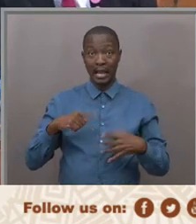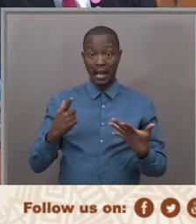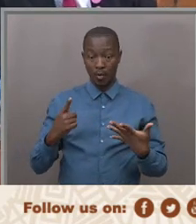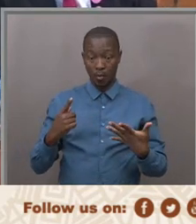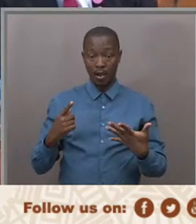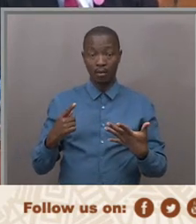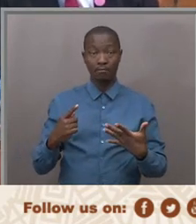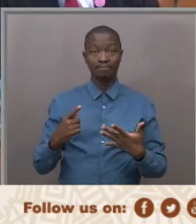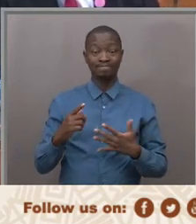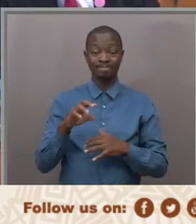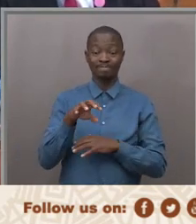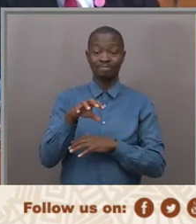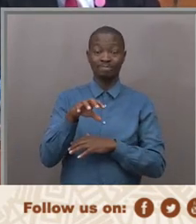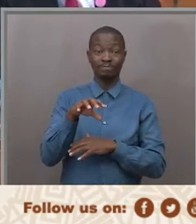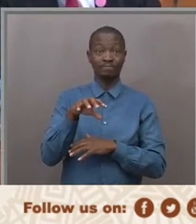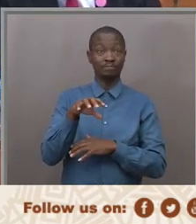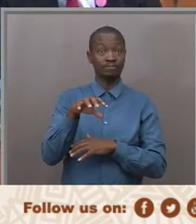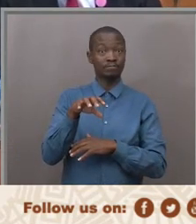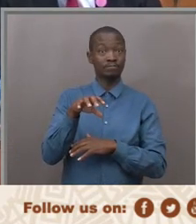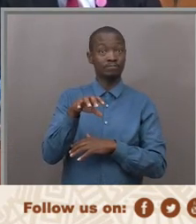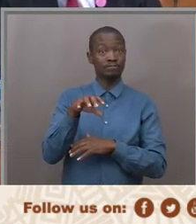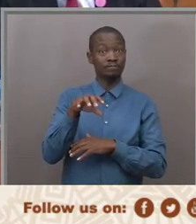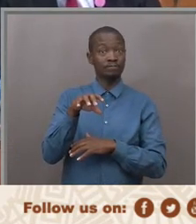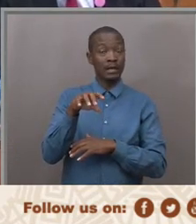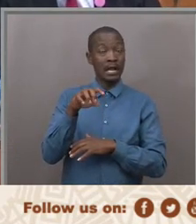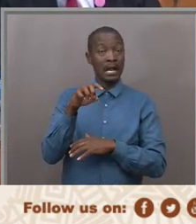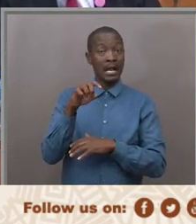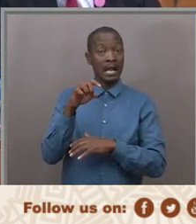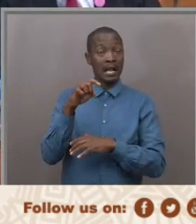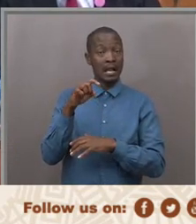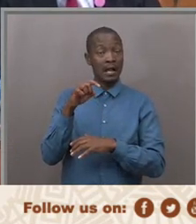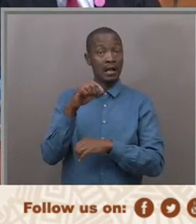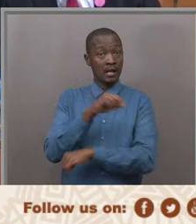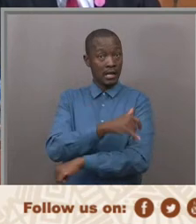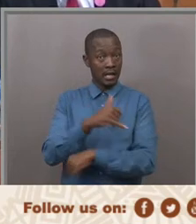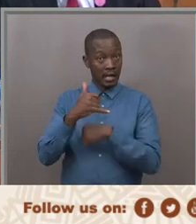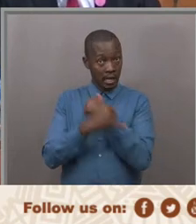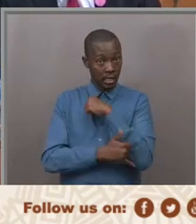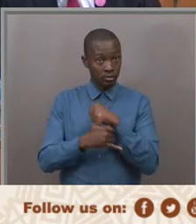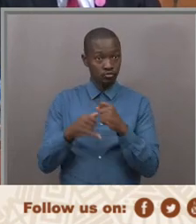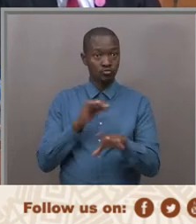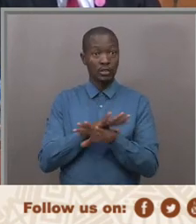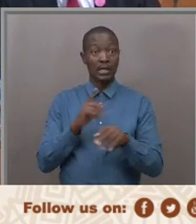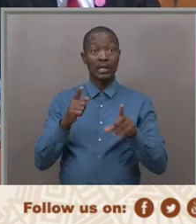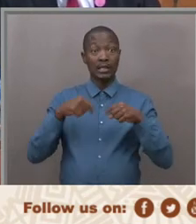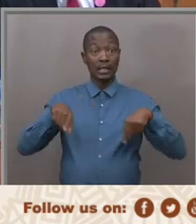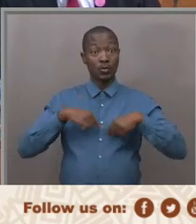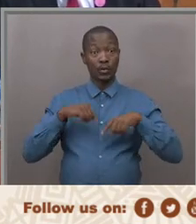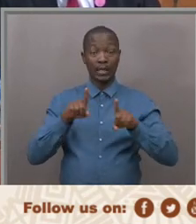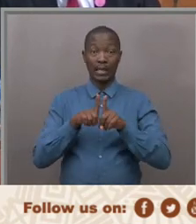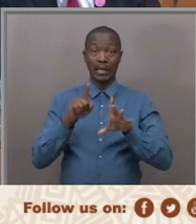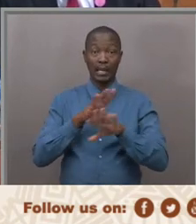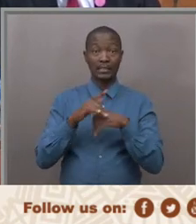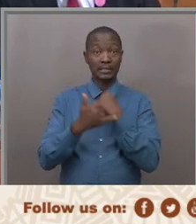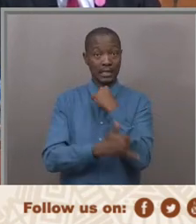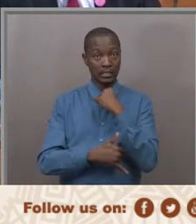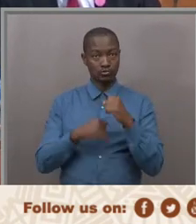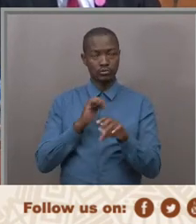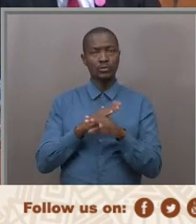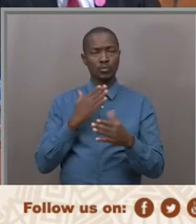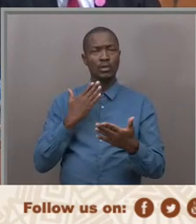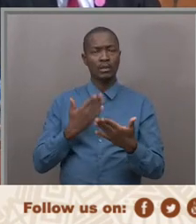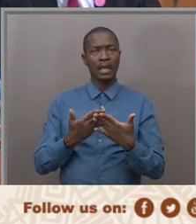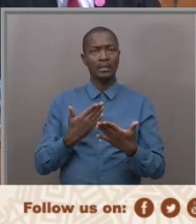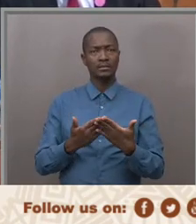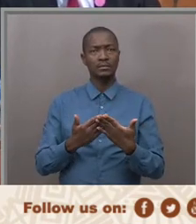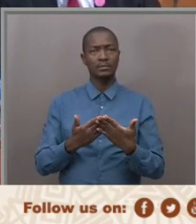demonstrated that we as a country has enormous scientific and industrial capabilities that